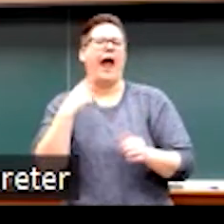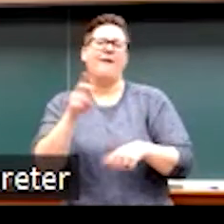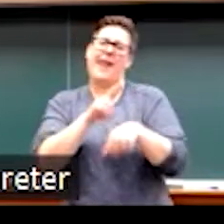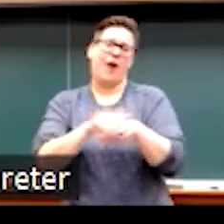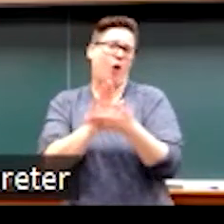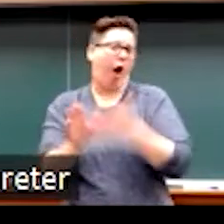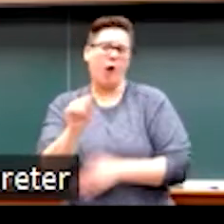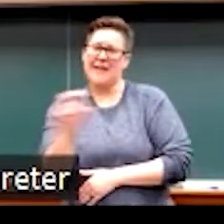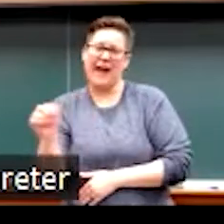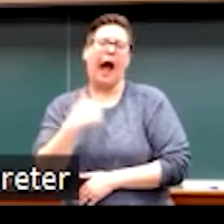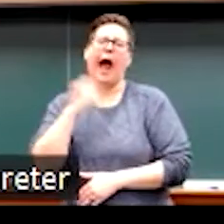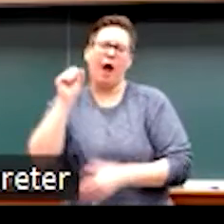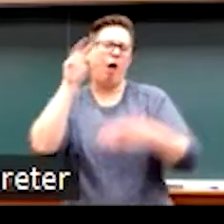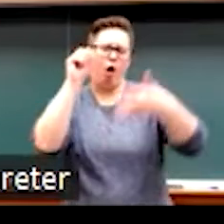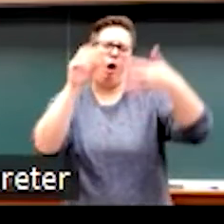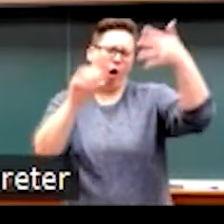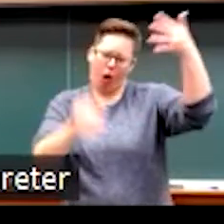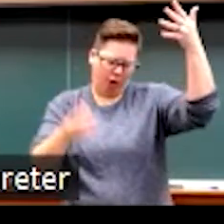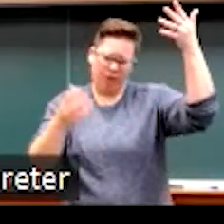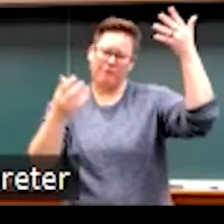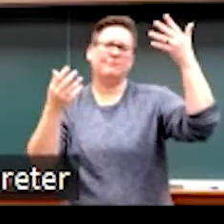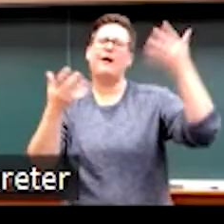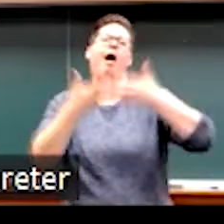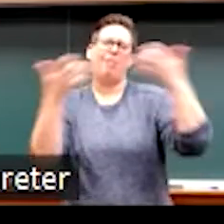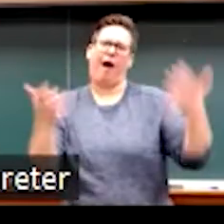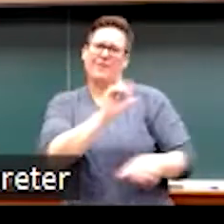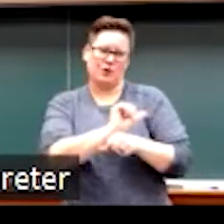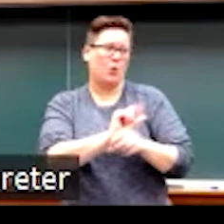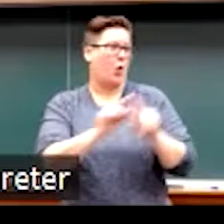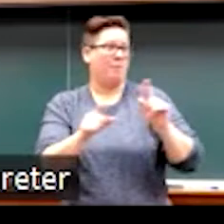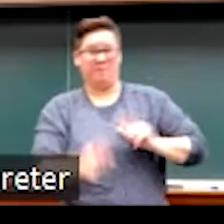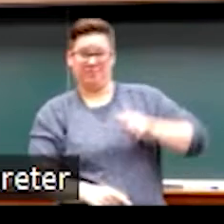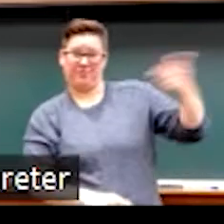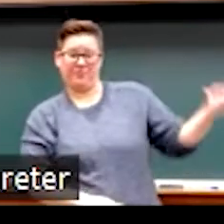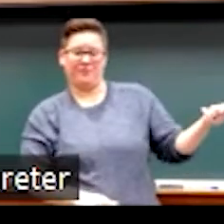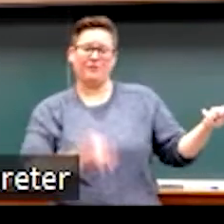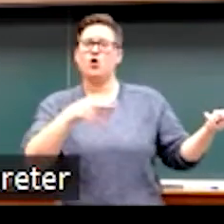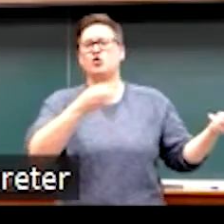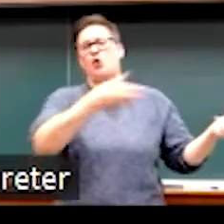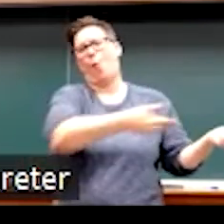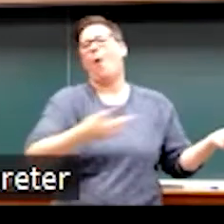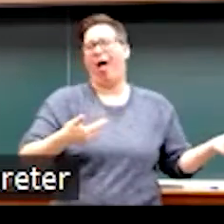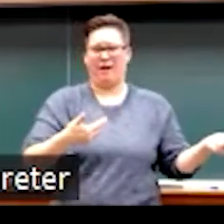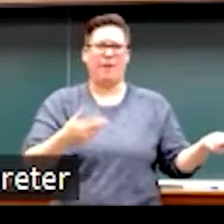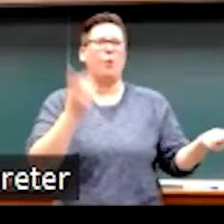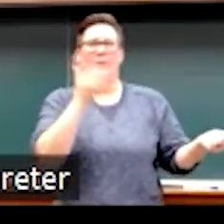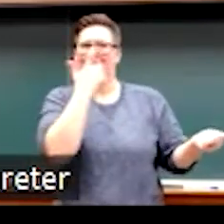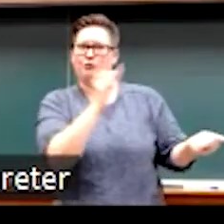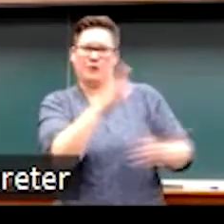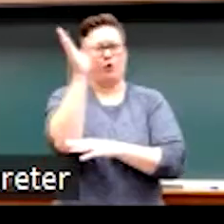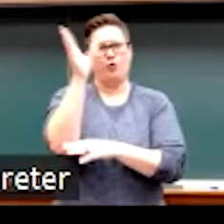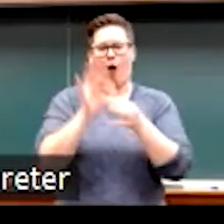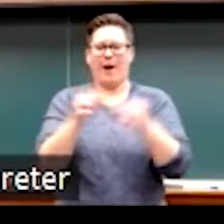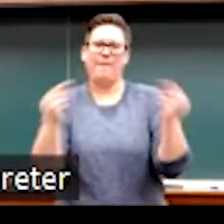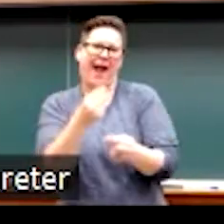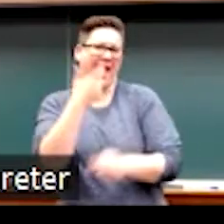can go on, but obviously we'd like to welcome Joe for his what is to be a very interesting talk about